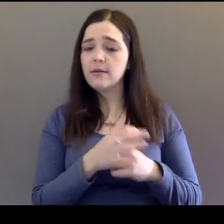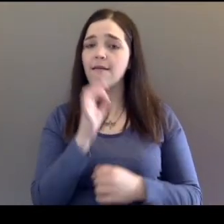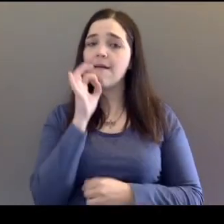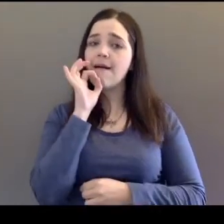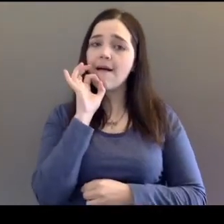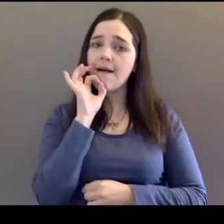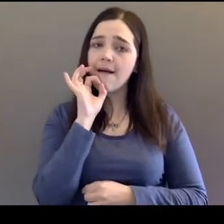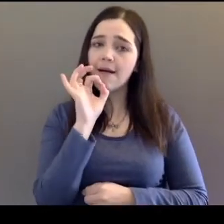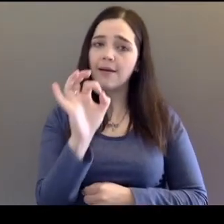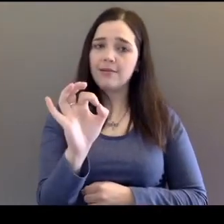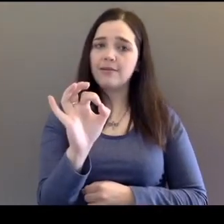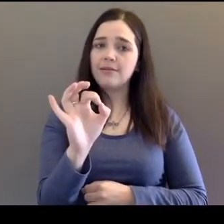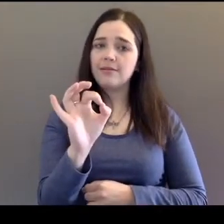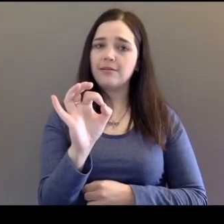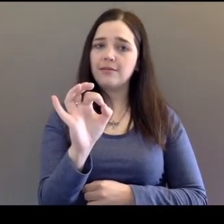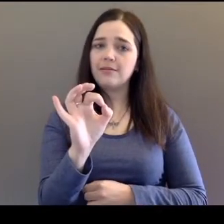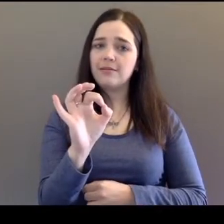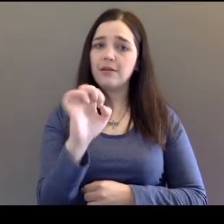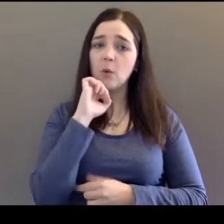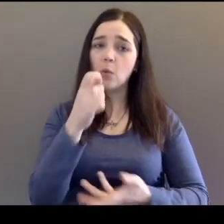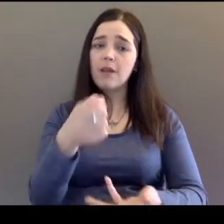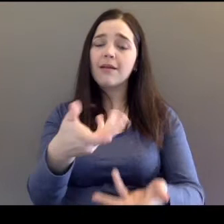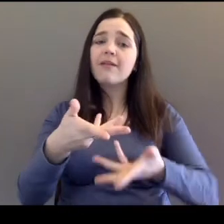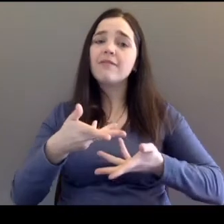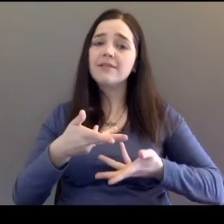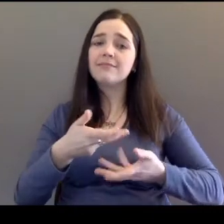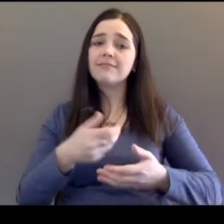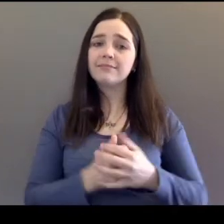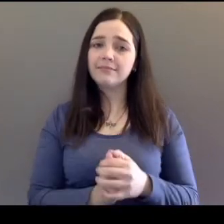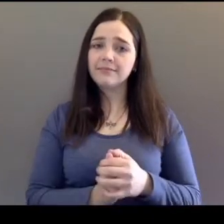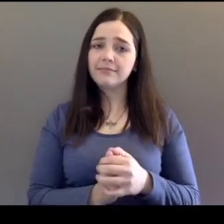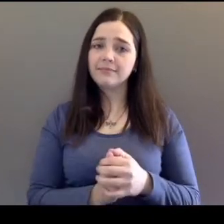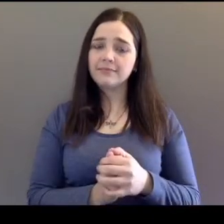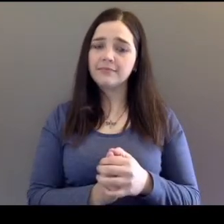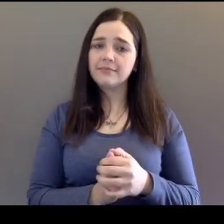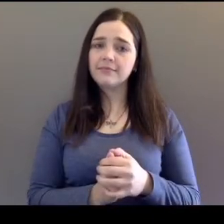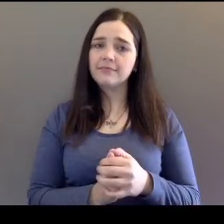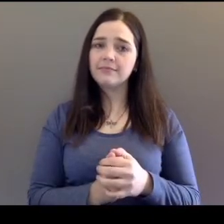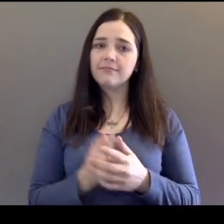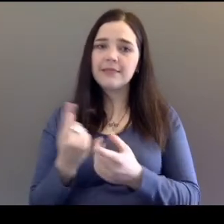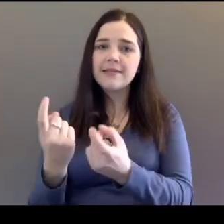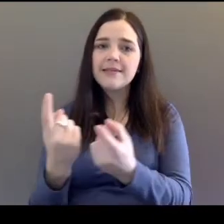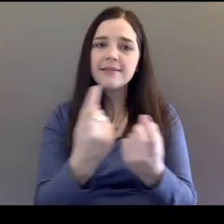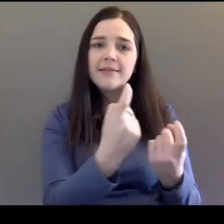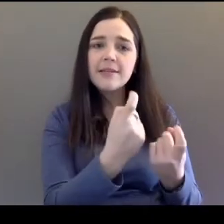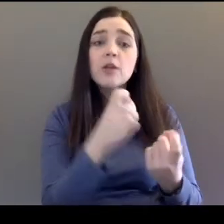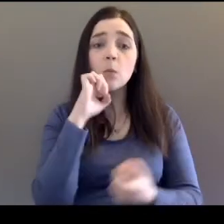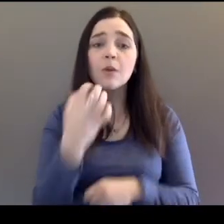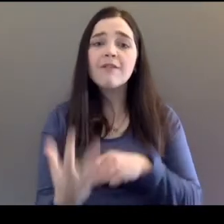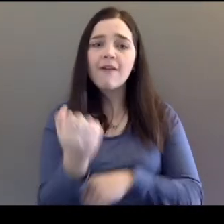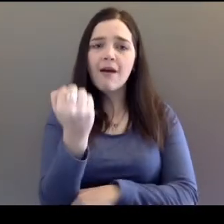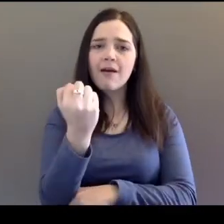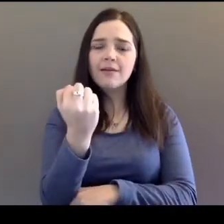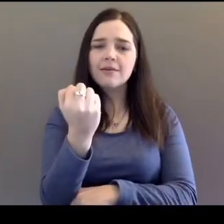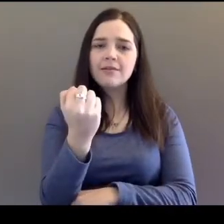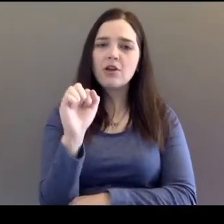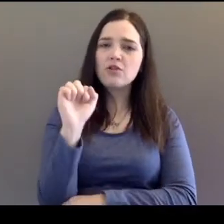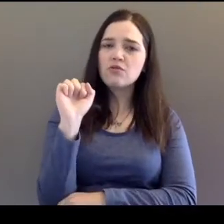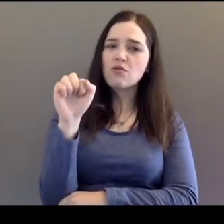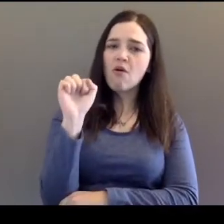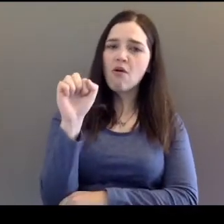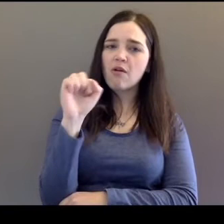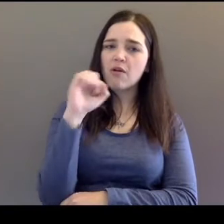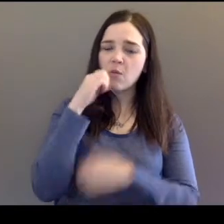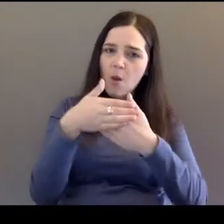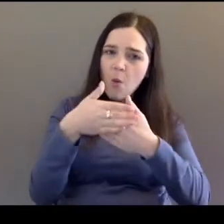ask, and it will be given to you. Seek, and you will find. Knock, and the door